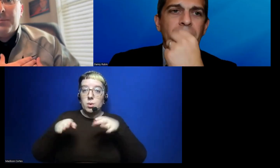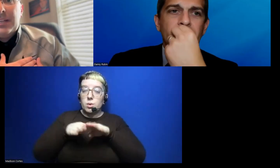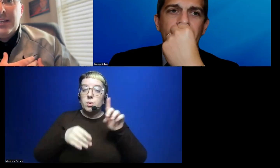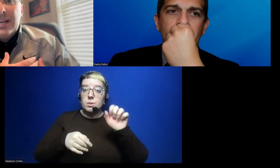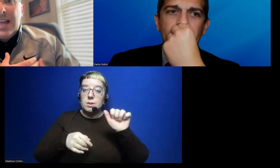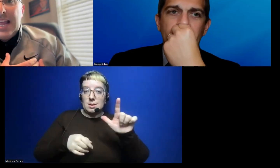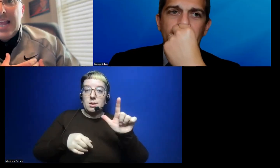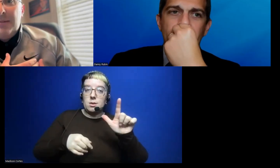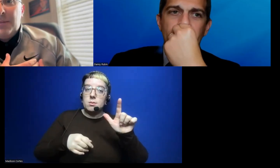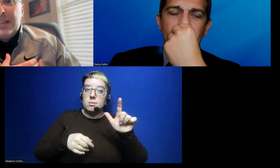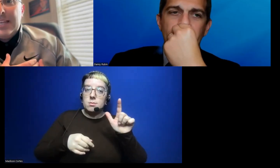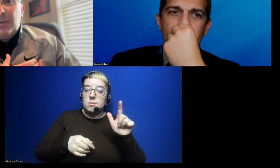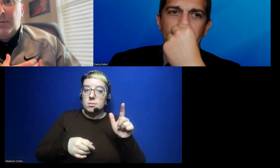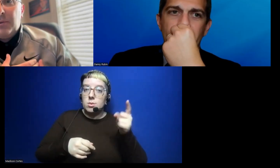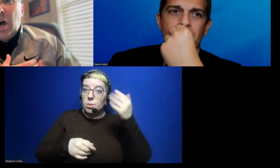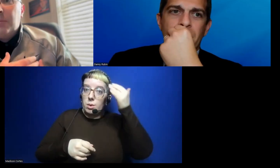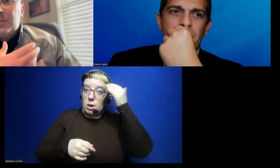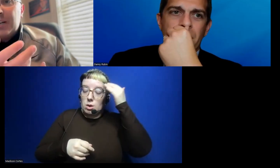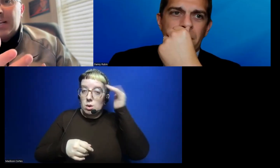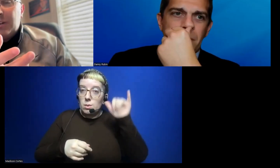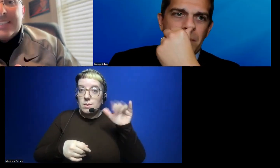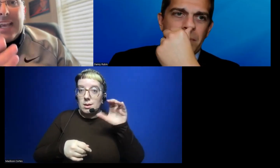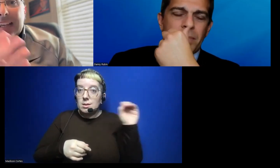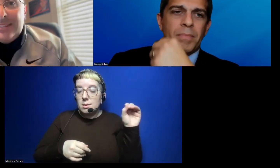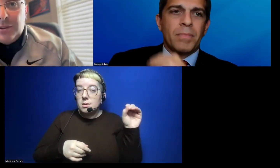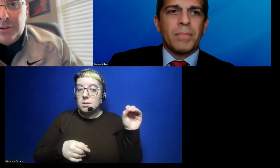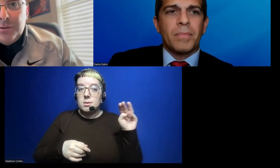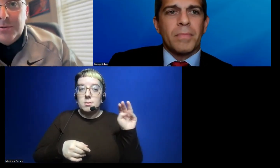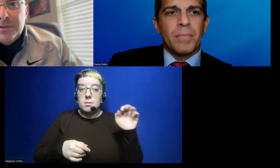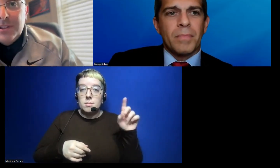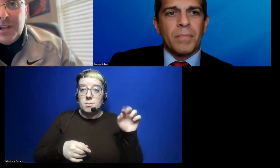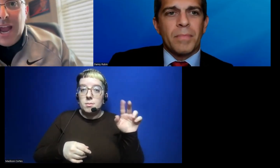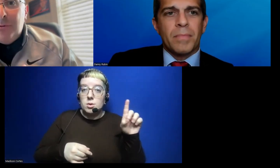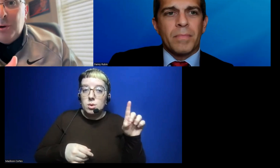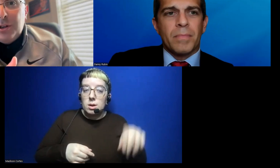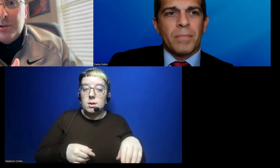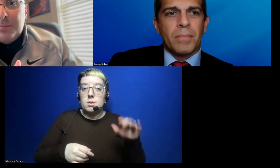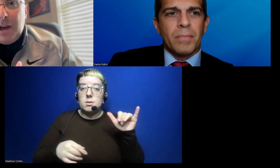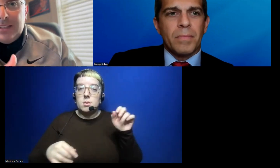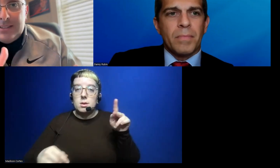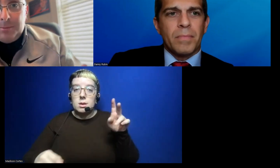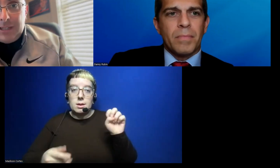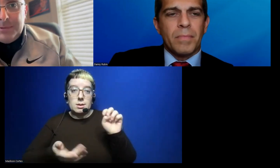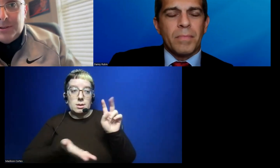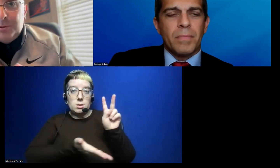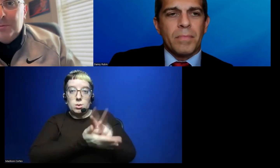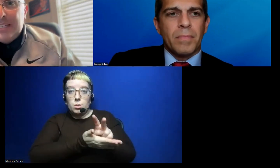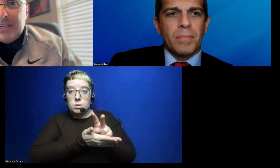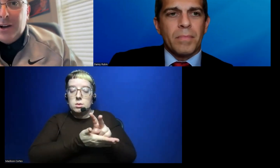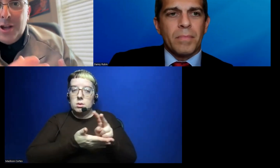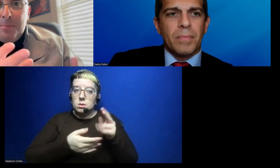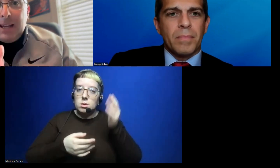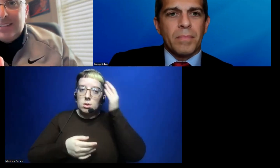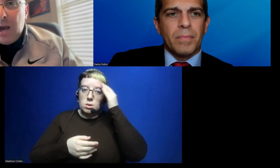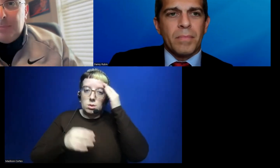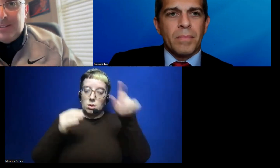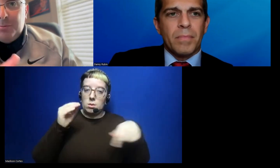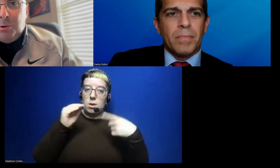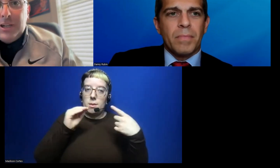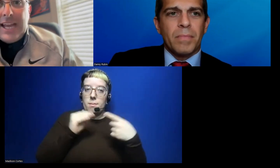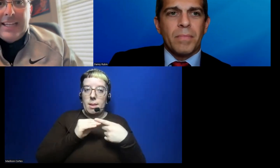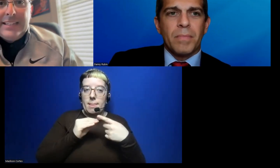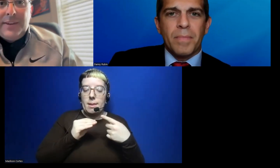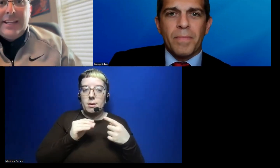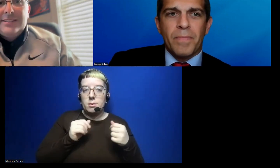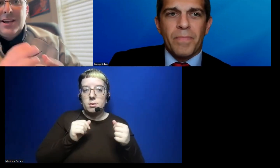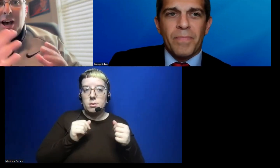it as a company. If Real Madrid or the Yankees lose, everyone knows about it, and someone like Mr. Rubin here makes a comment to you